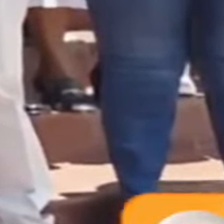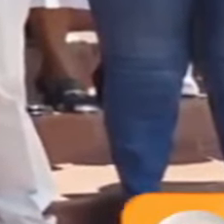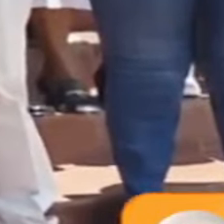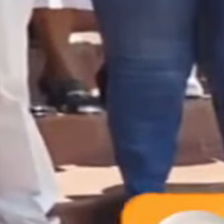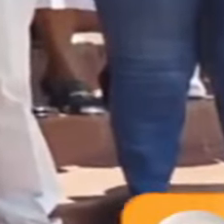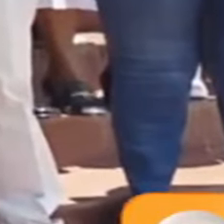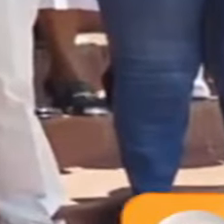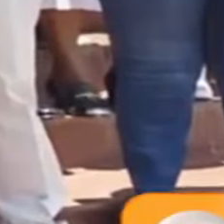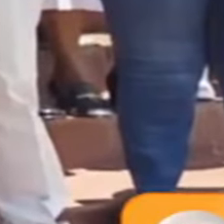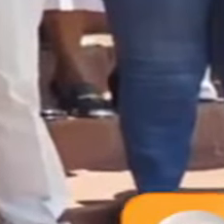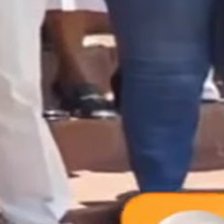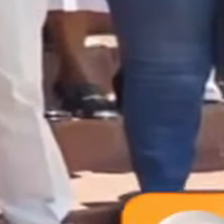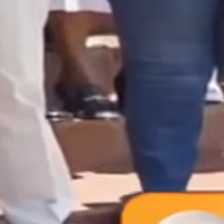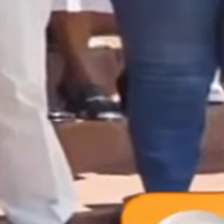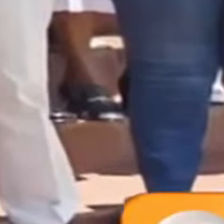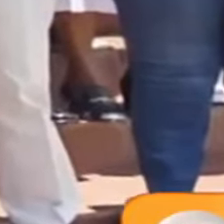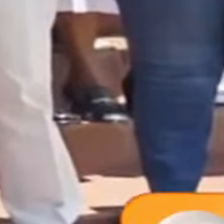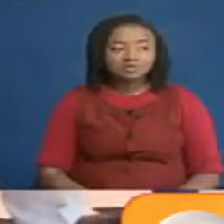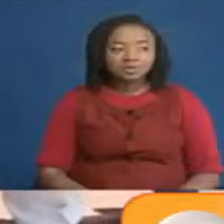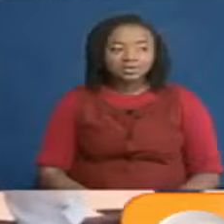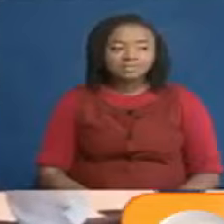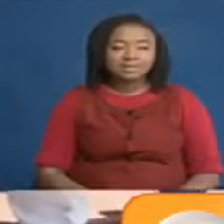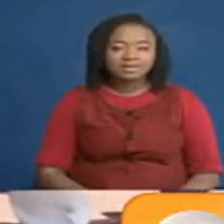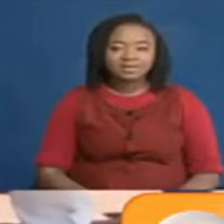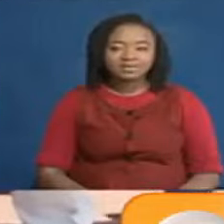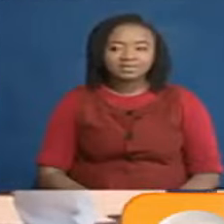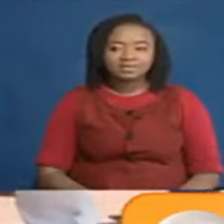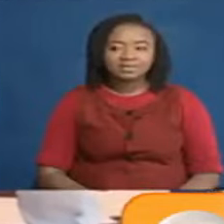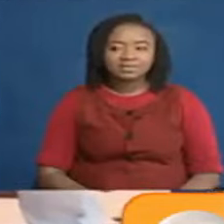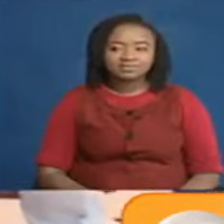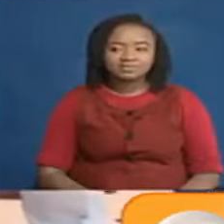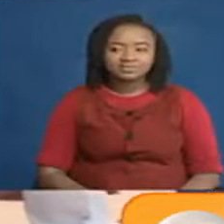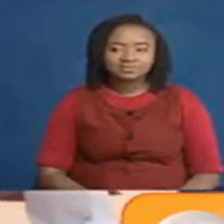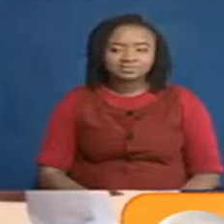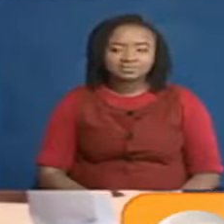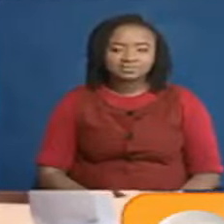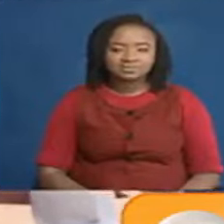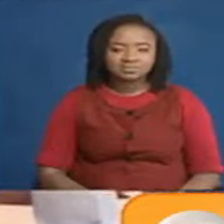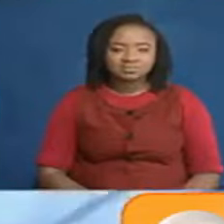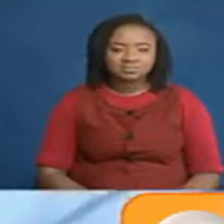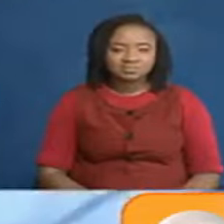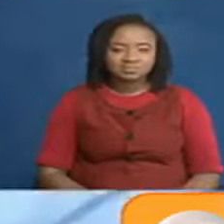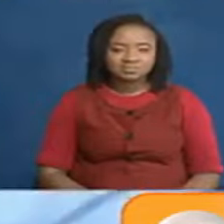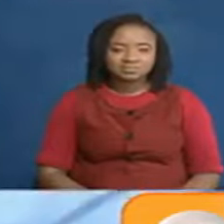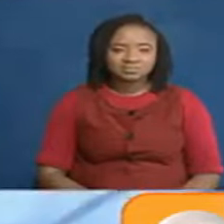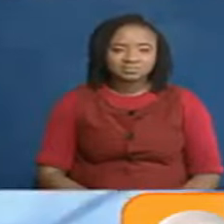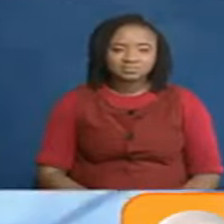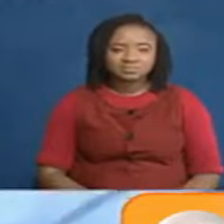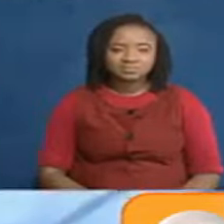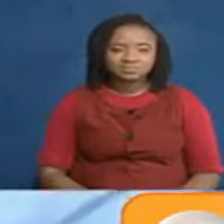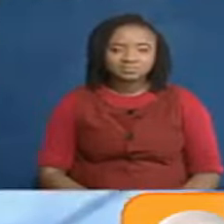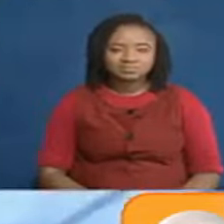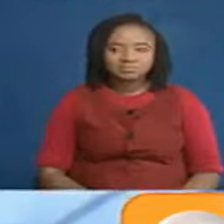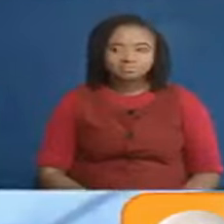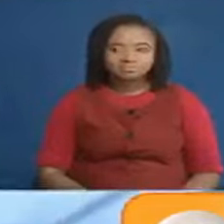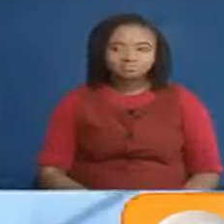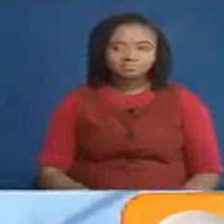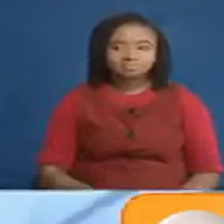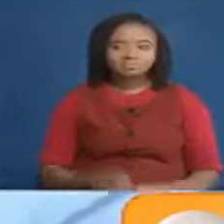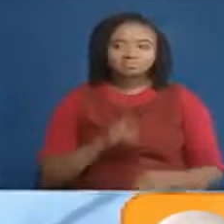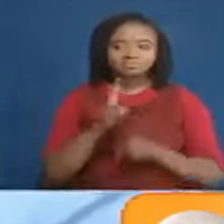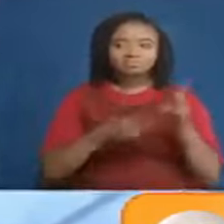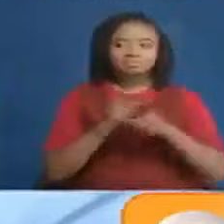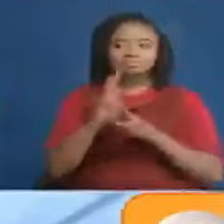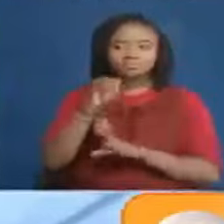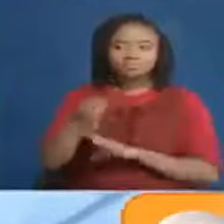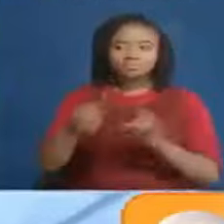today, seemingly targeting the region's MPs who have signed the impeachment motion. Out of the 22 members of parliament from the